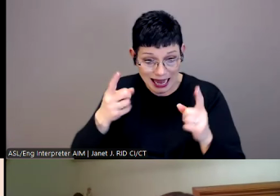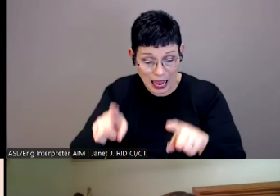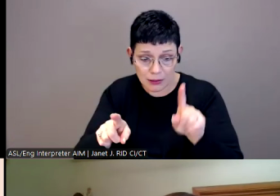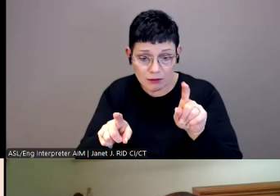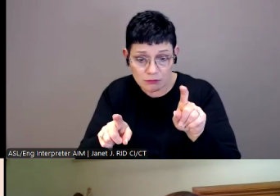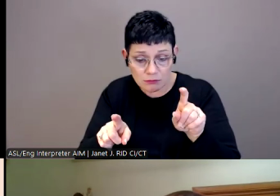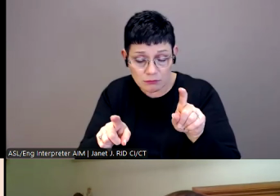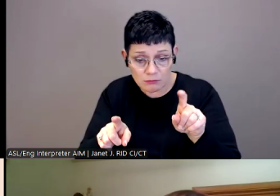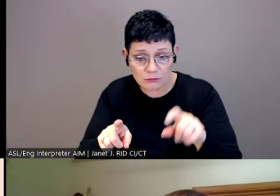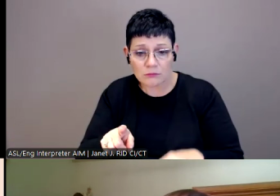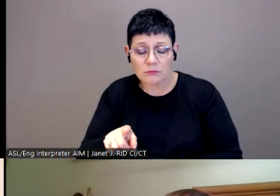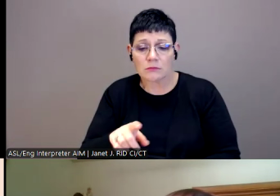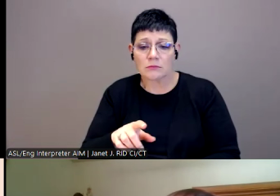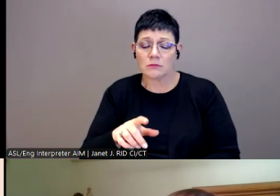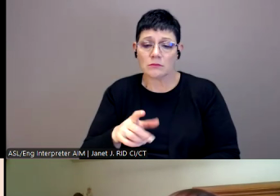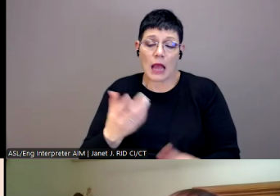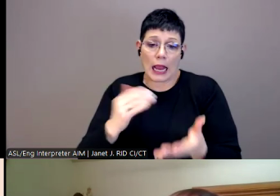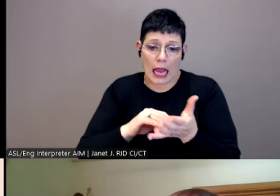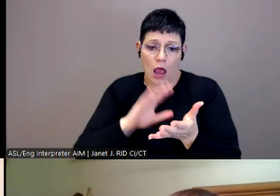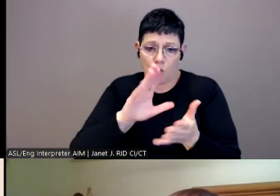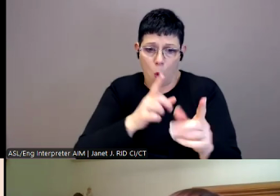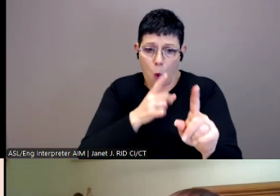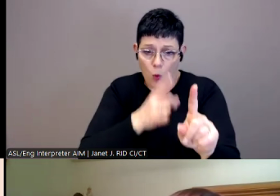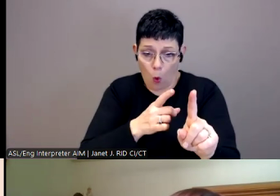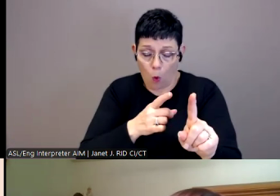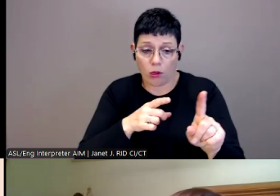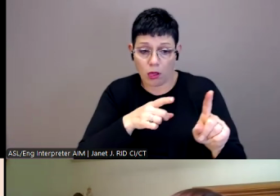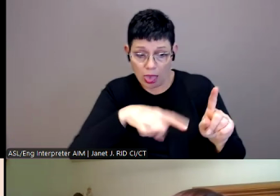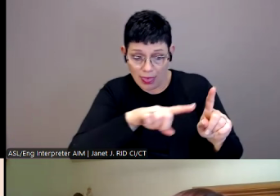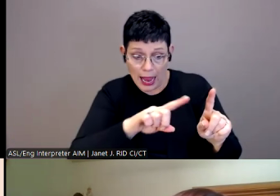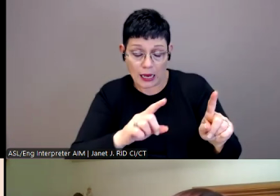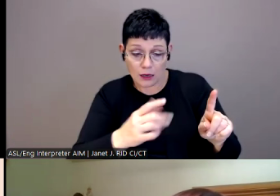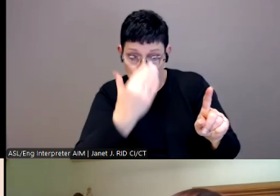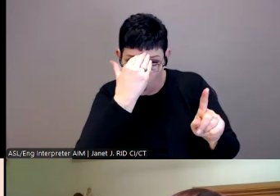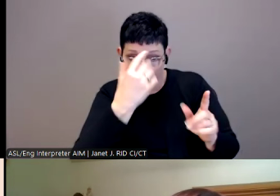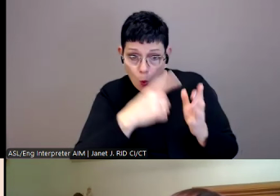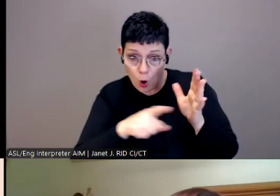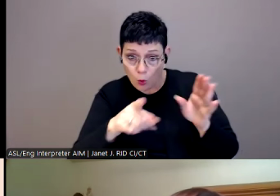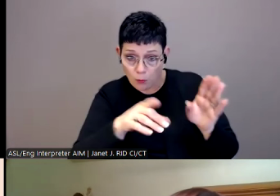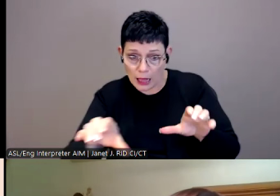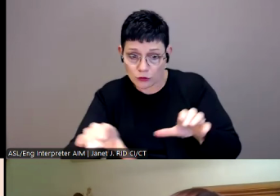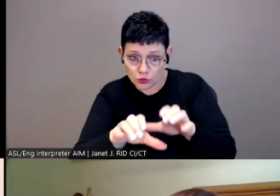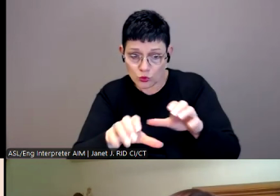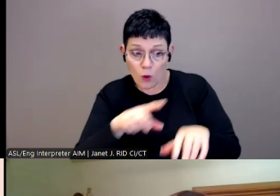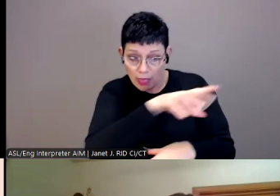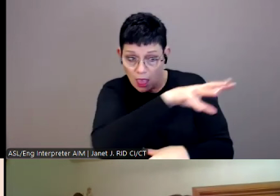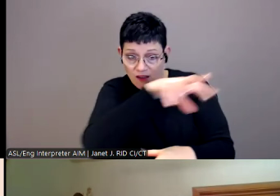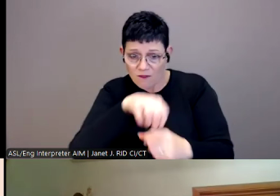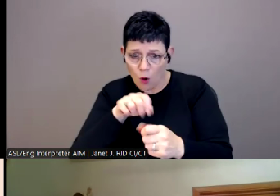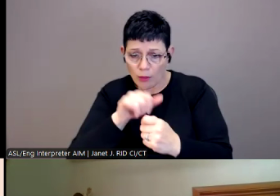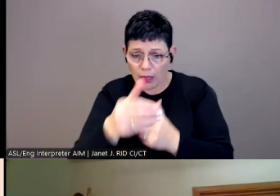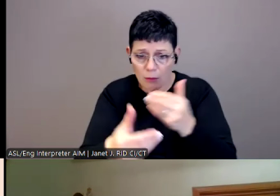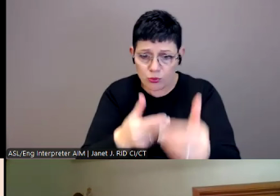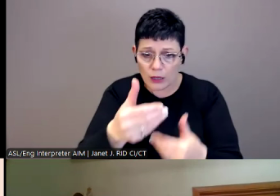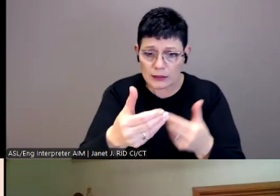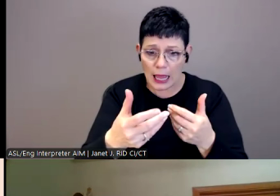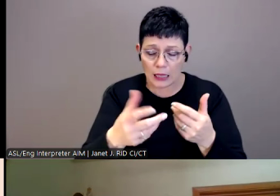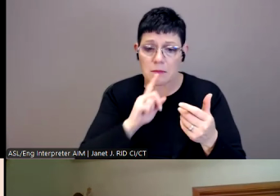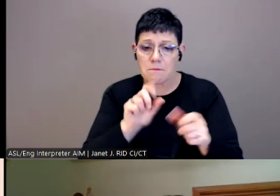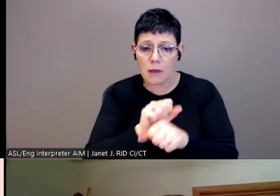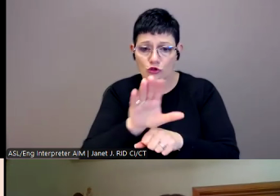are aiming to impact, are they receiving the intended impact, and are they engaged in making sure that it's delivered